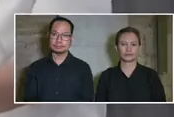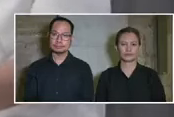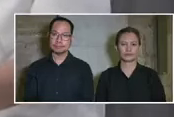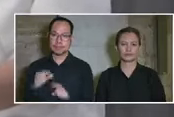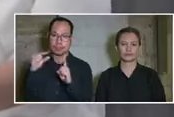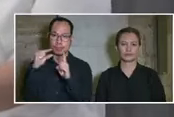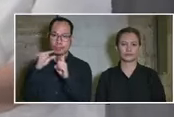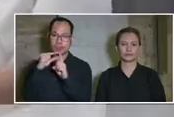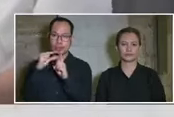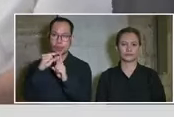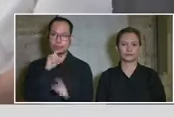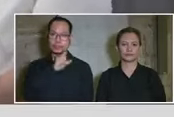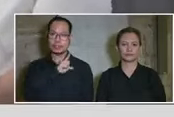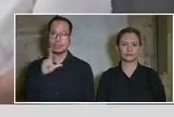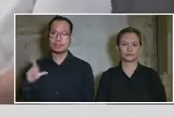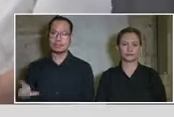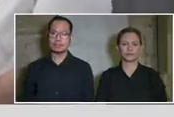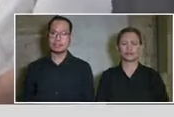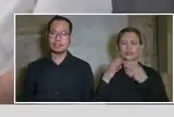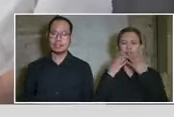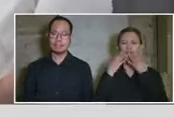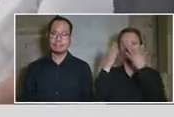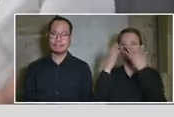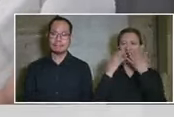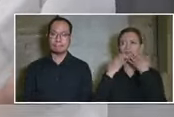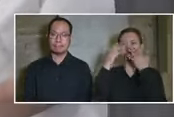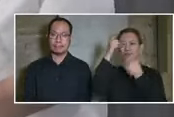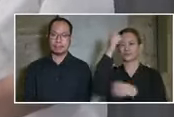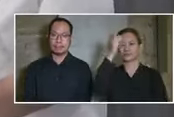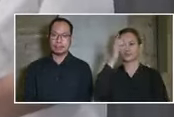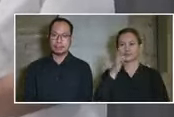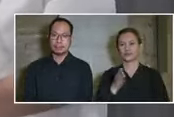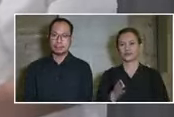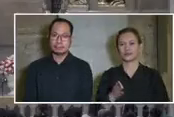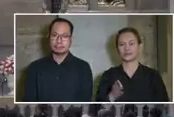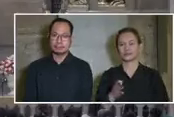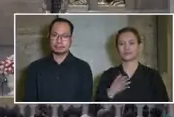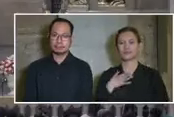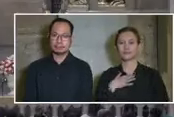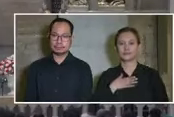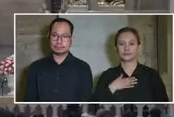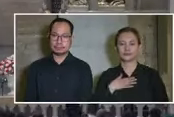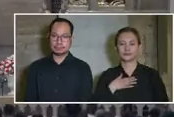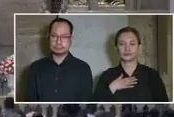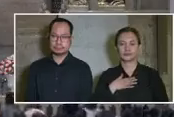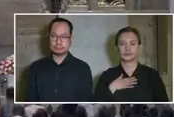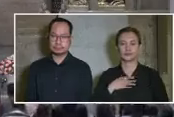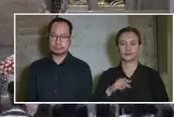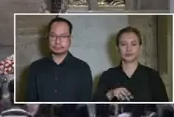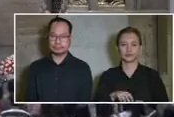The word of the Lord. Thanks be to God. Please all stand.